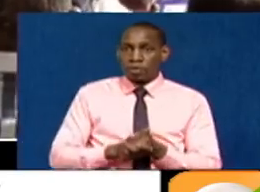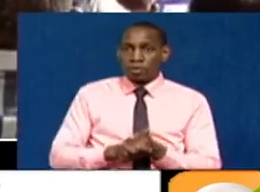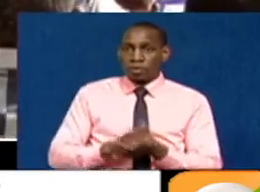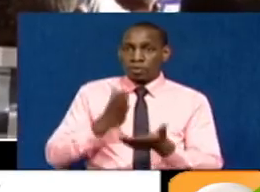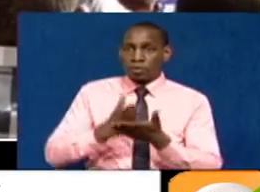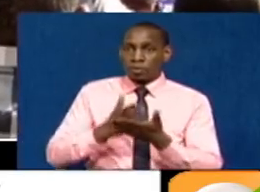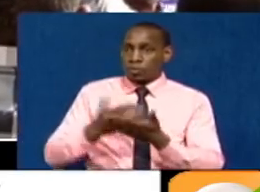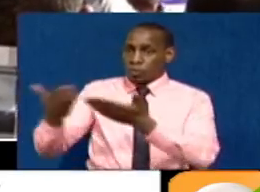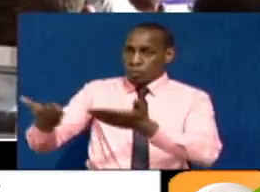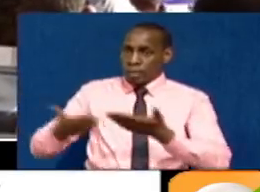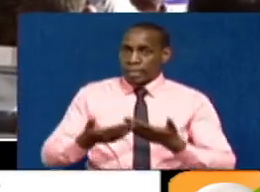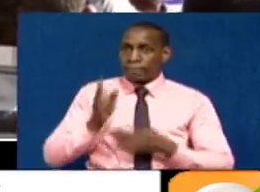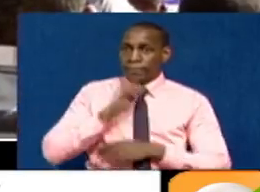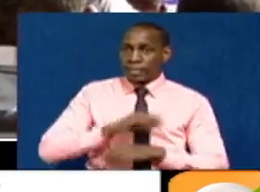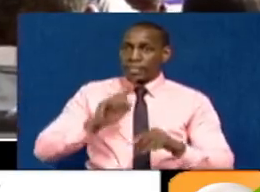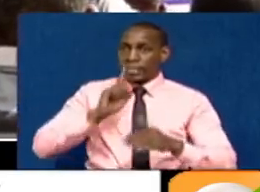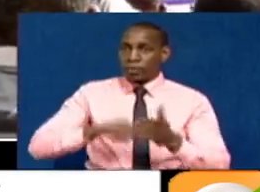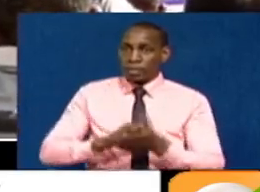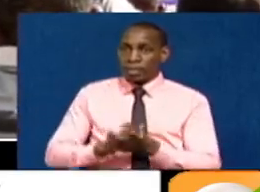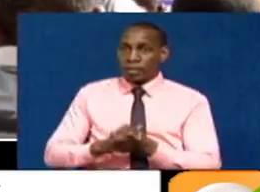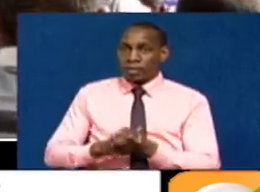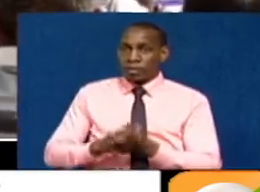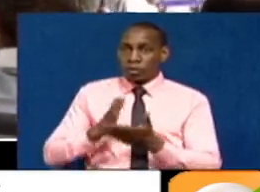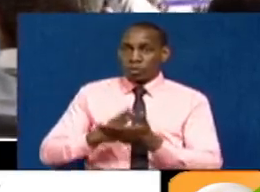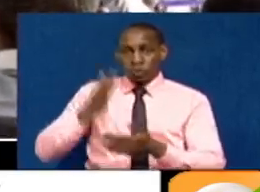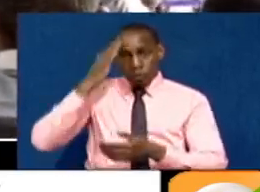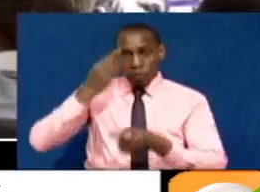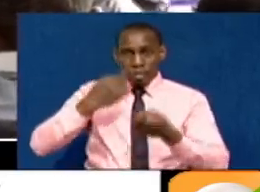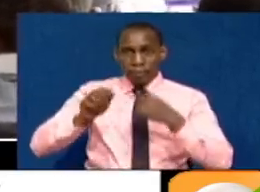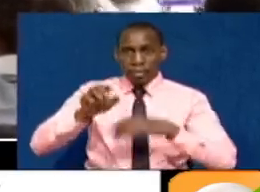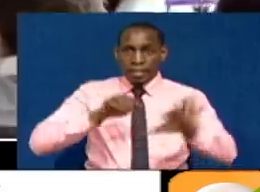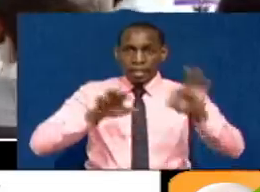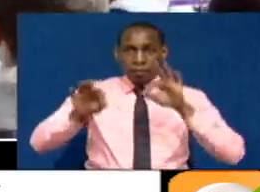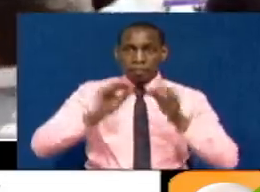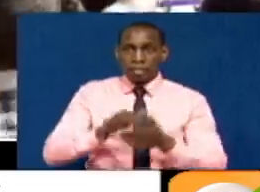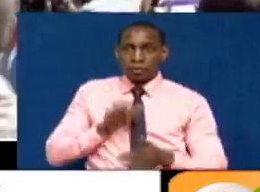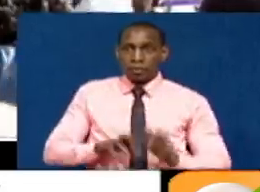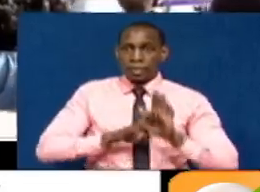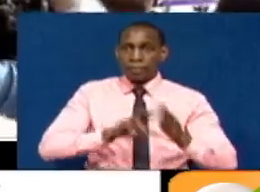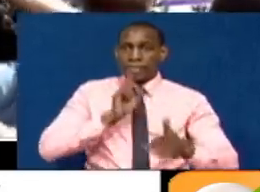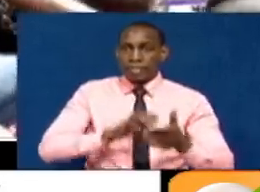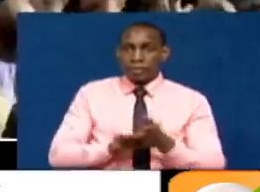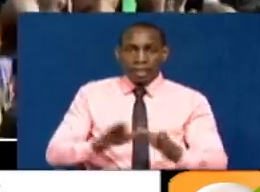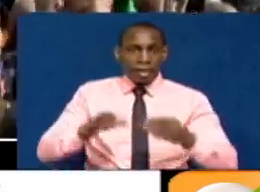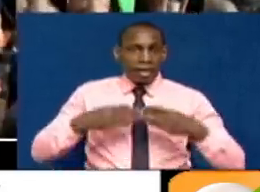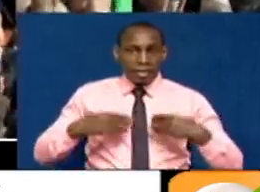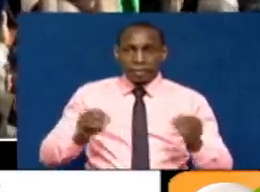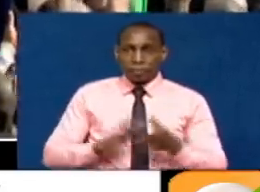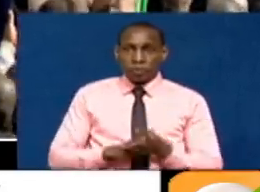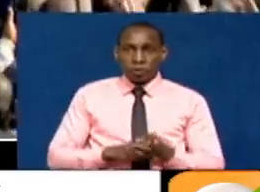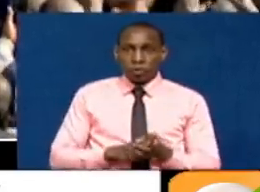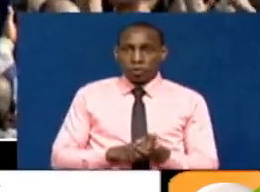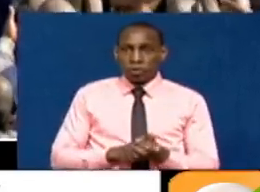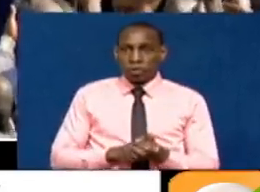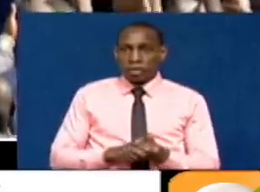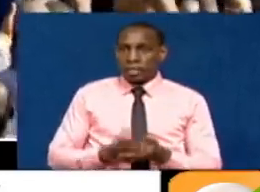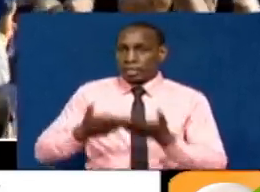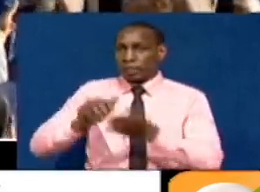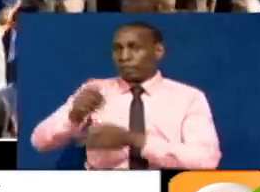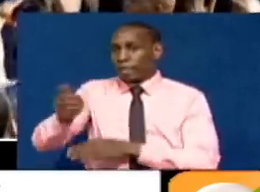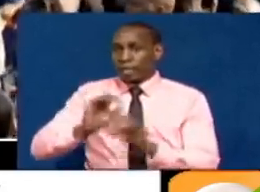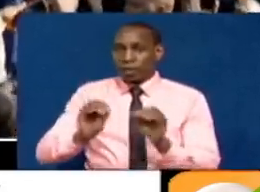course, she's welcomed and said, just come on, but bring, I know I'm on, going to win this nomination, because she said she's not going to be to accept being told no more, Chief Fulani, where